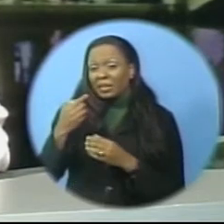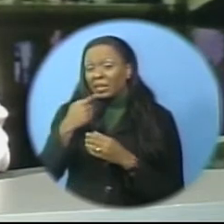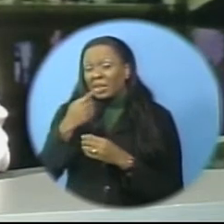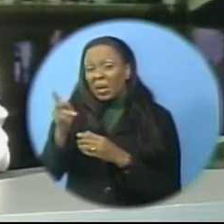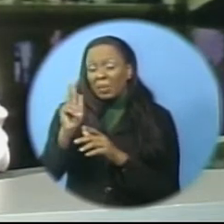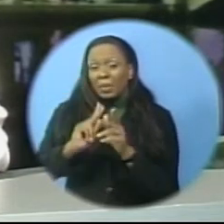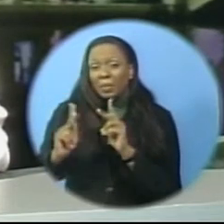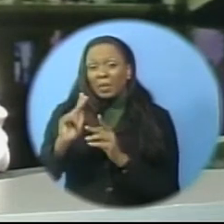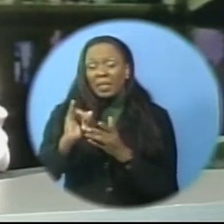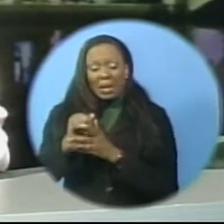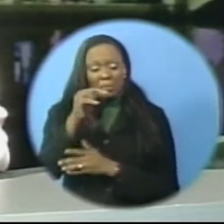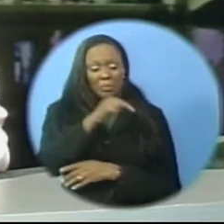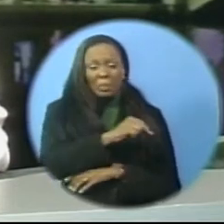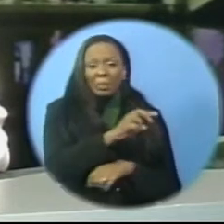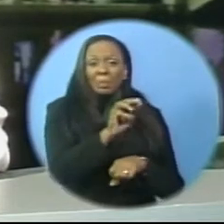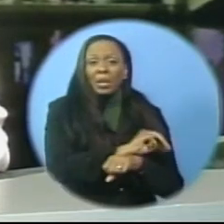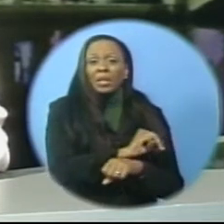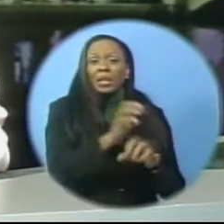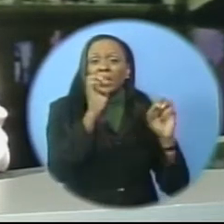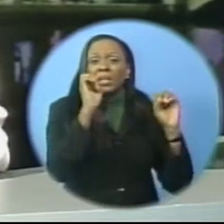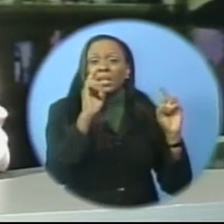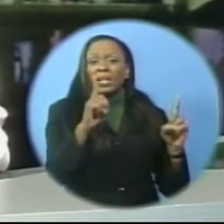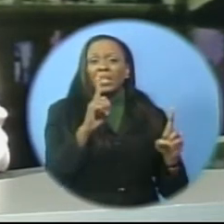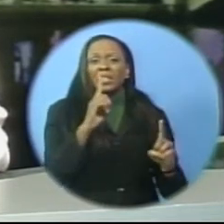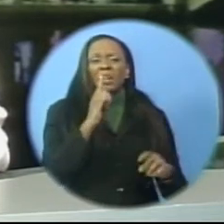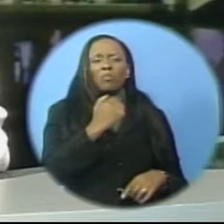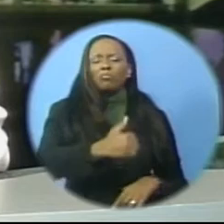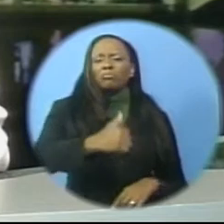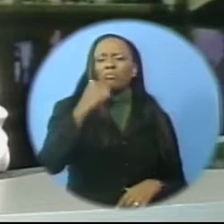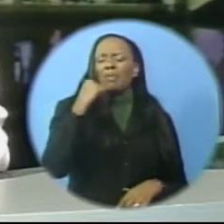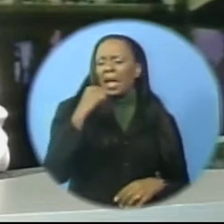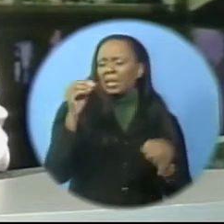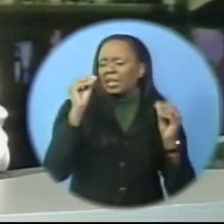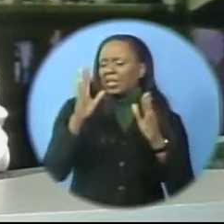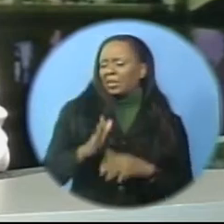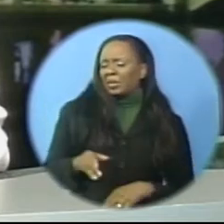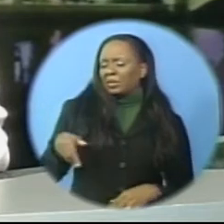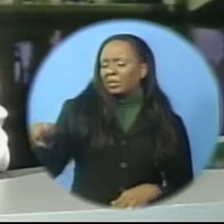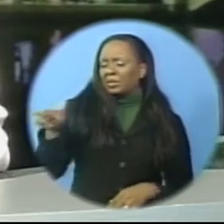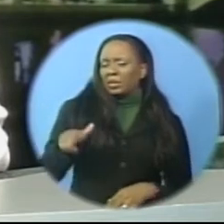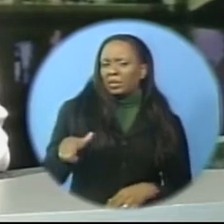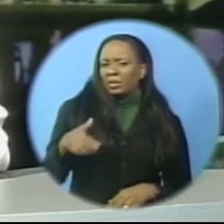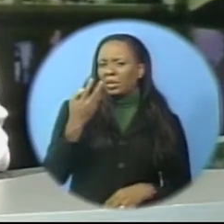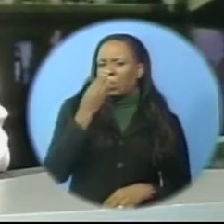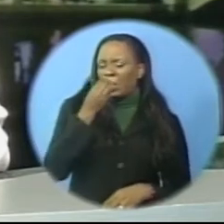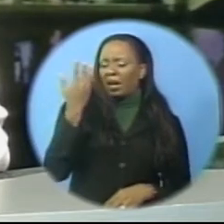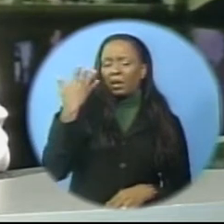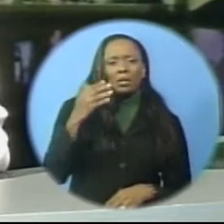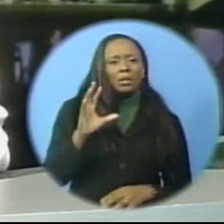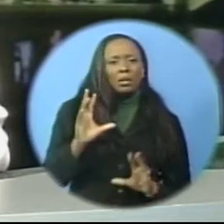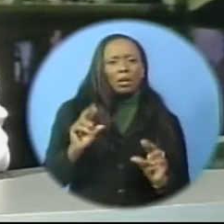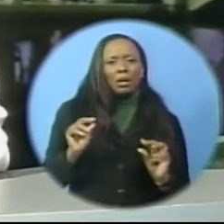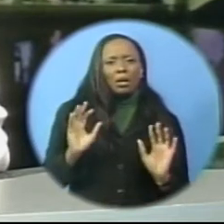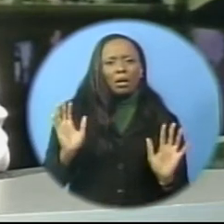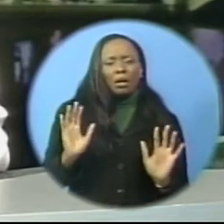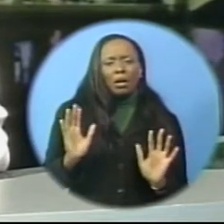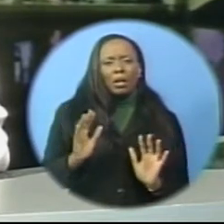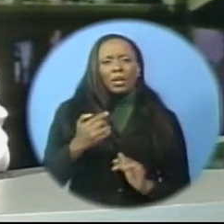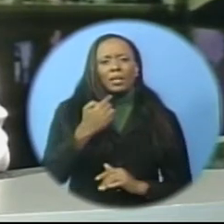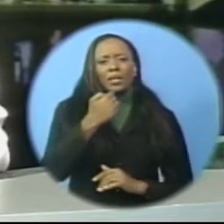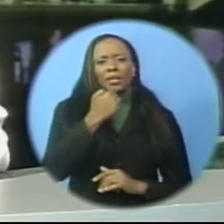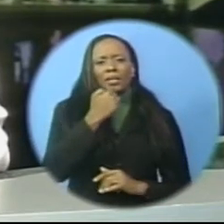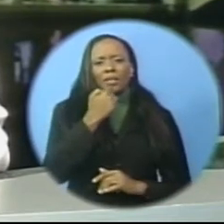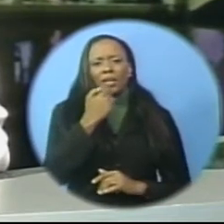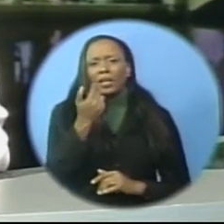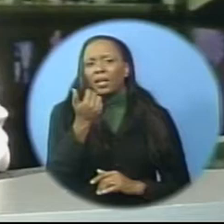that the Ministry of Education has somehow turned its back on teachers and their concerns. The Council also says it frowns